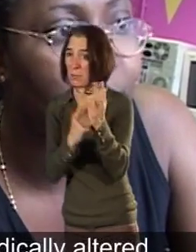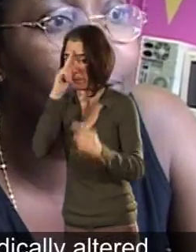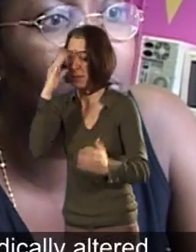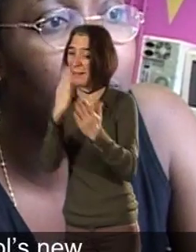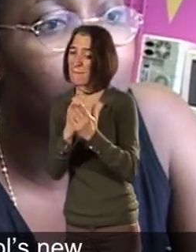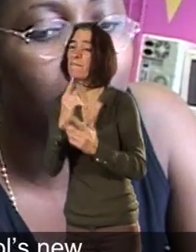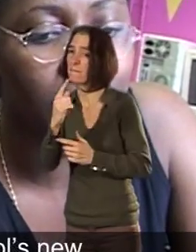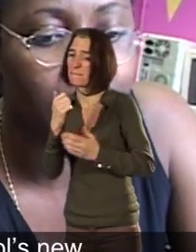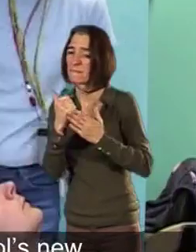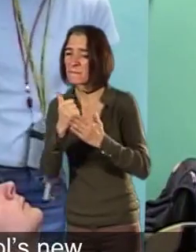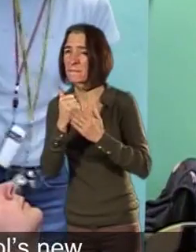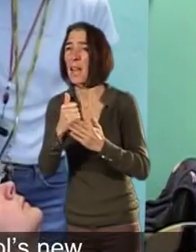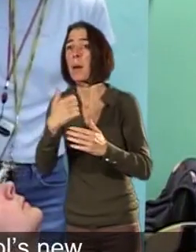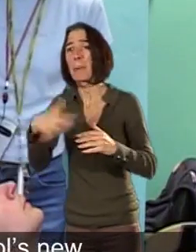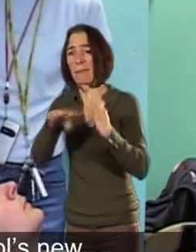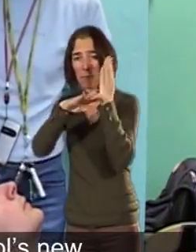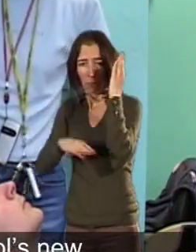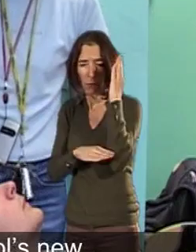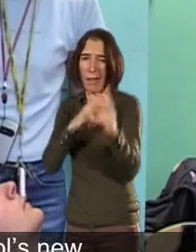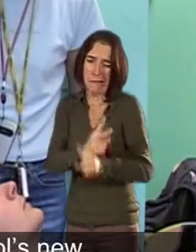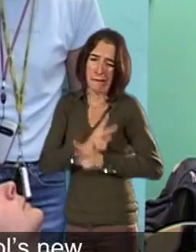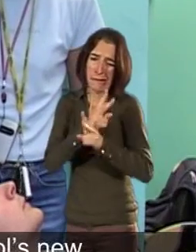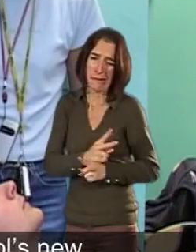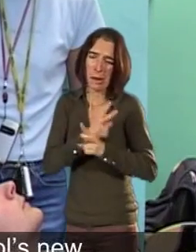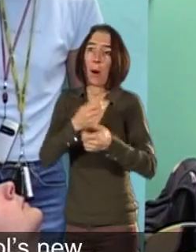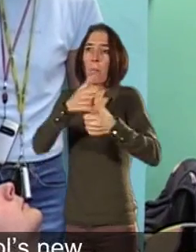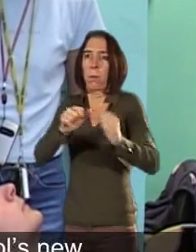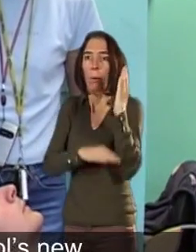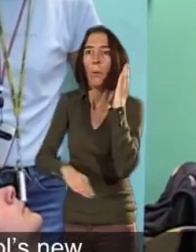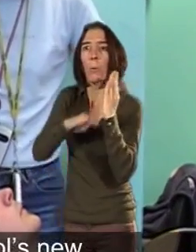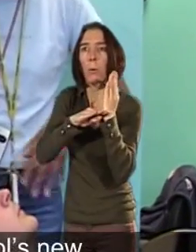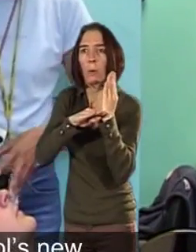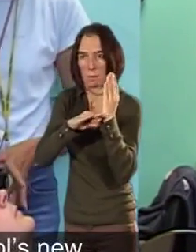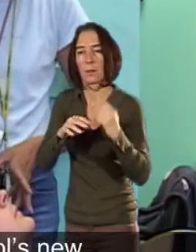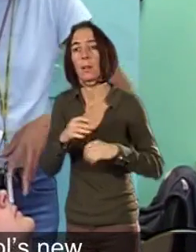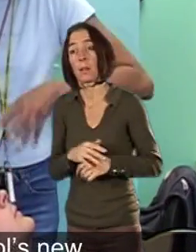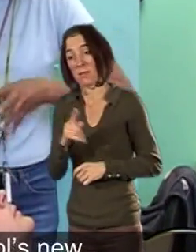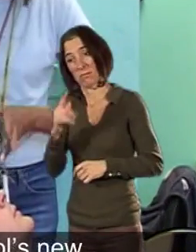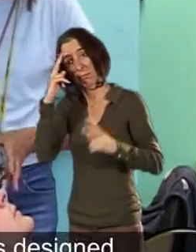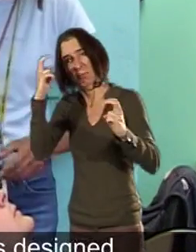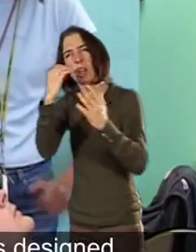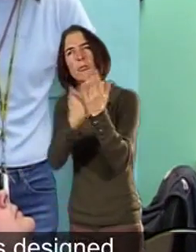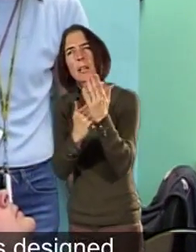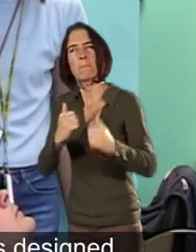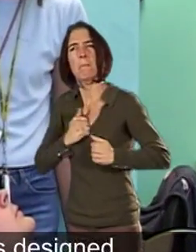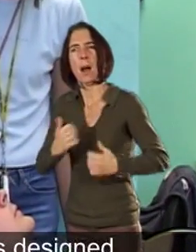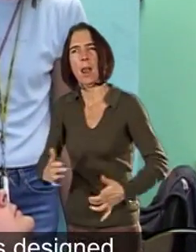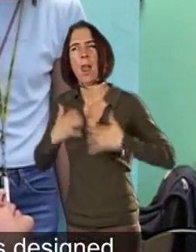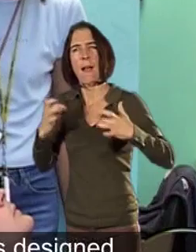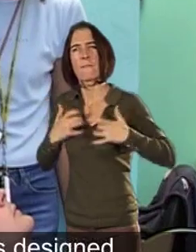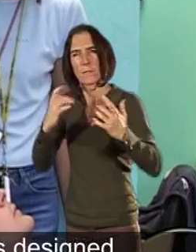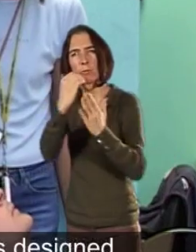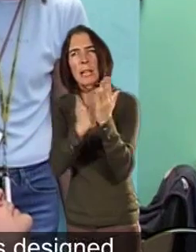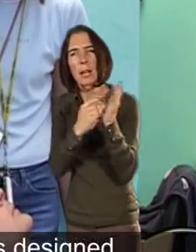ethos and brought the school out of special measures. The school's new My Life curriculum includes study for GCSEs alongside